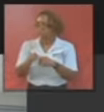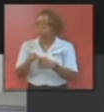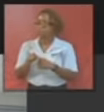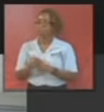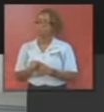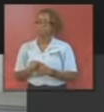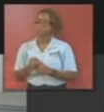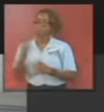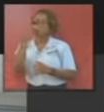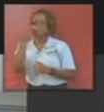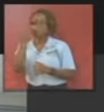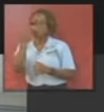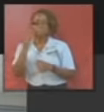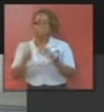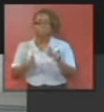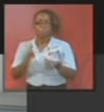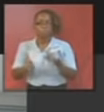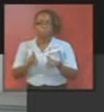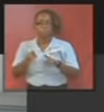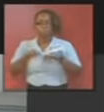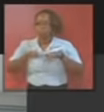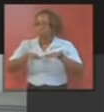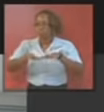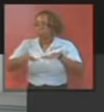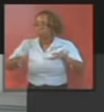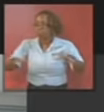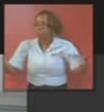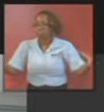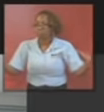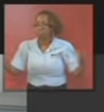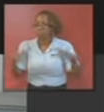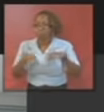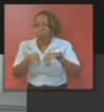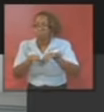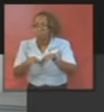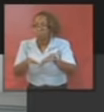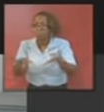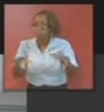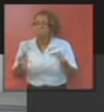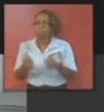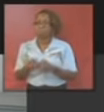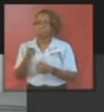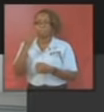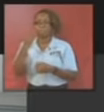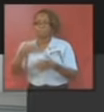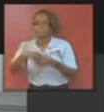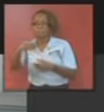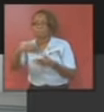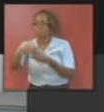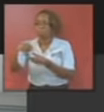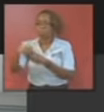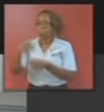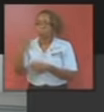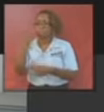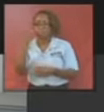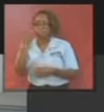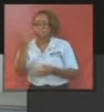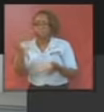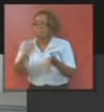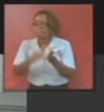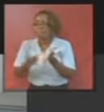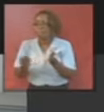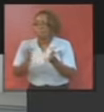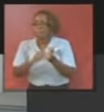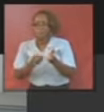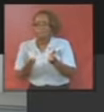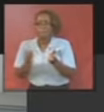to the public health regulations. But it seems that of lately, we are seeing it become more of a trend. So I don't know if on the